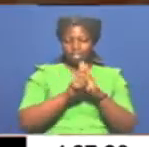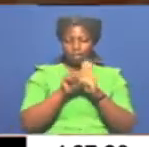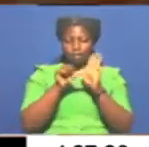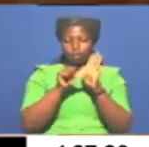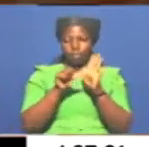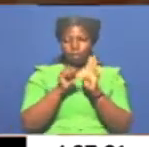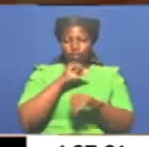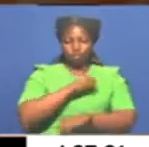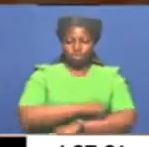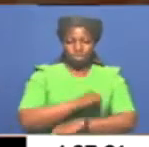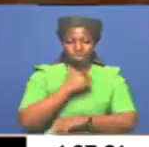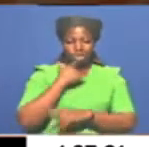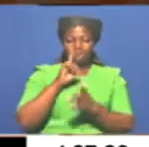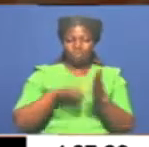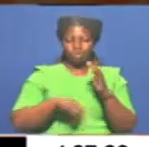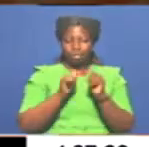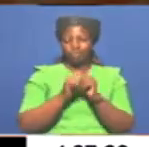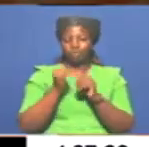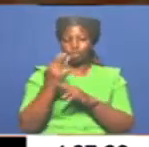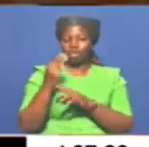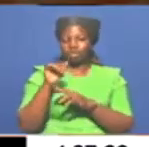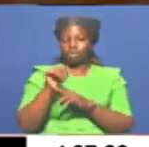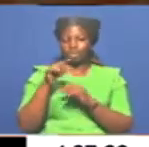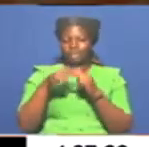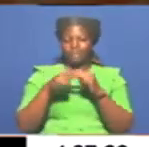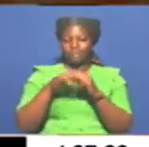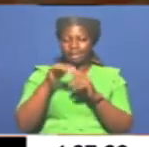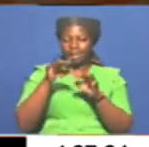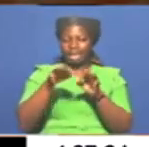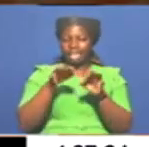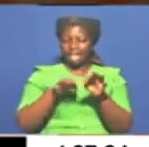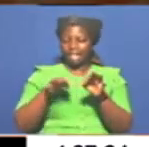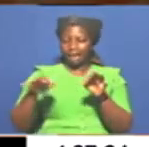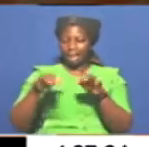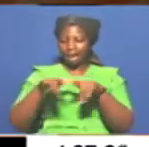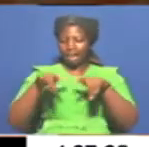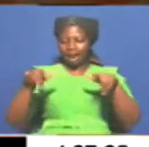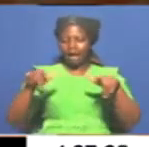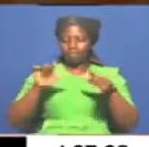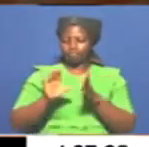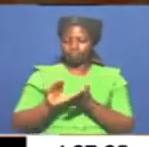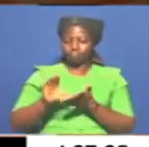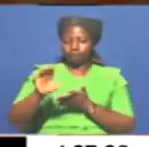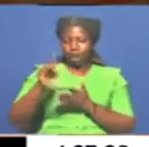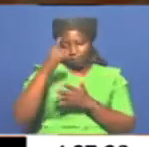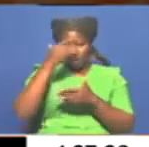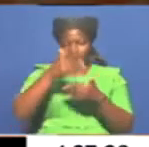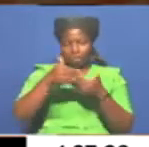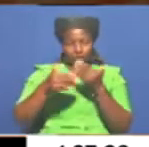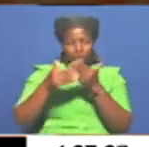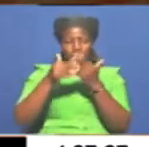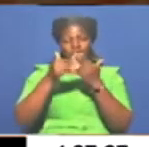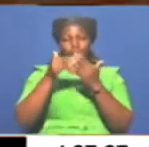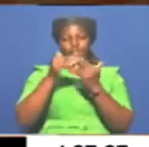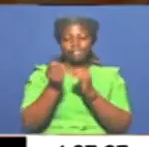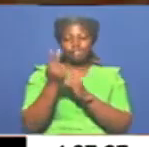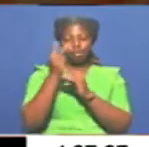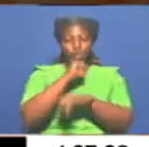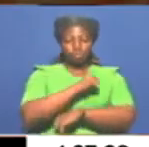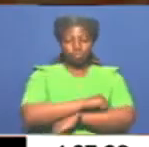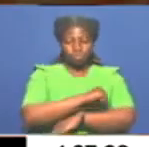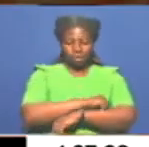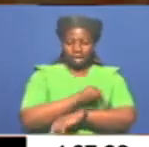that 14.7-acre parcel of land that was set aside for the construction of a secondary school had been grabbed